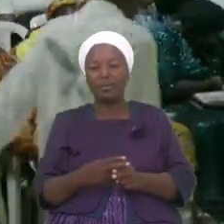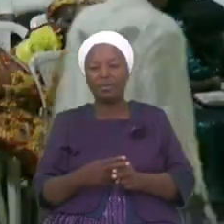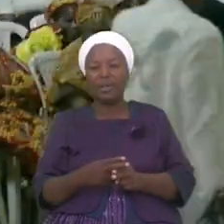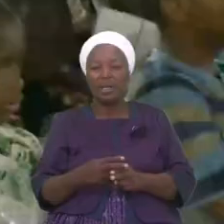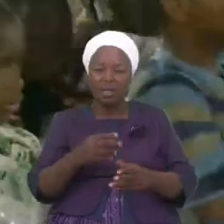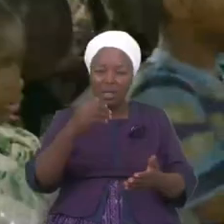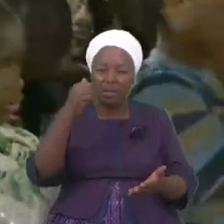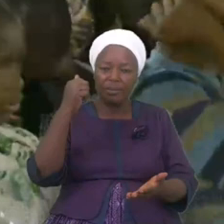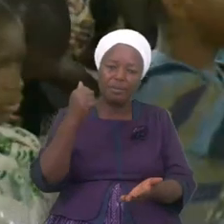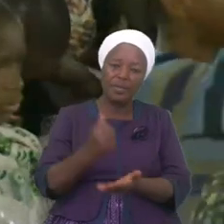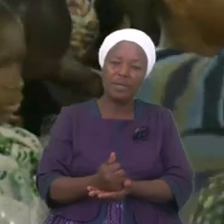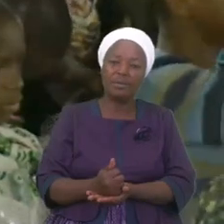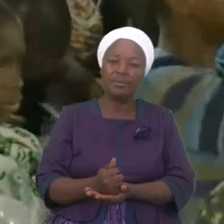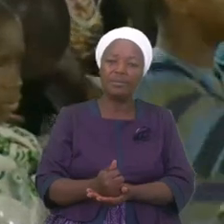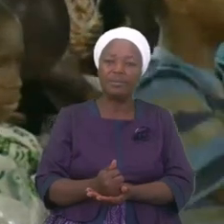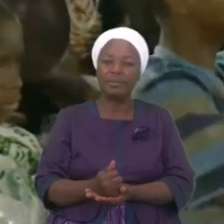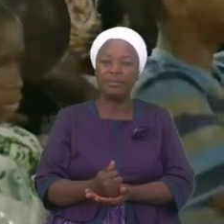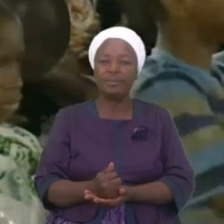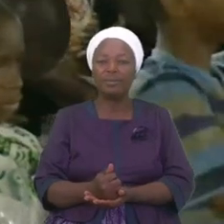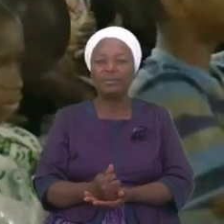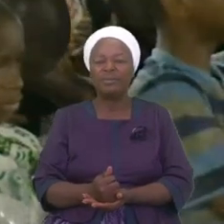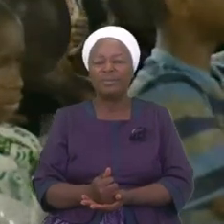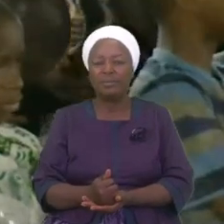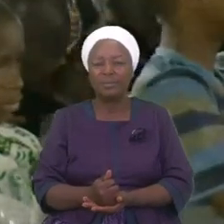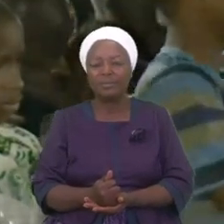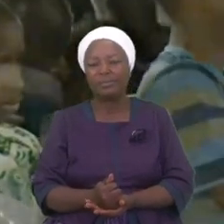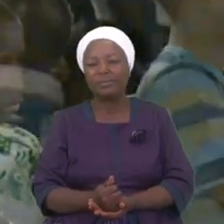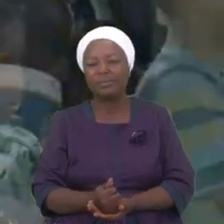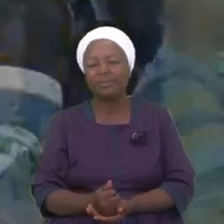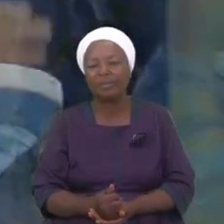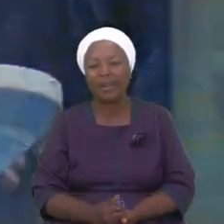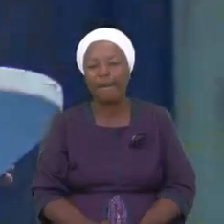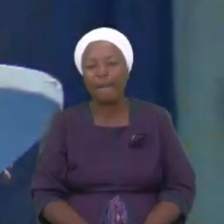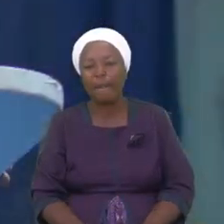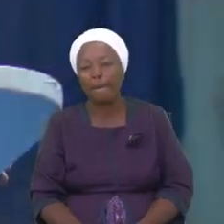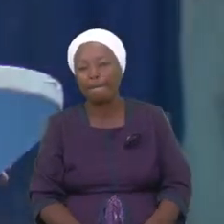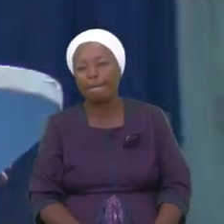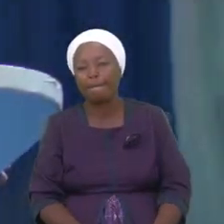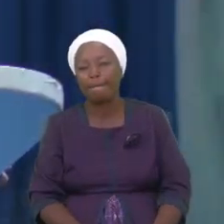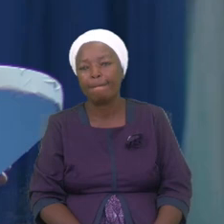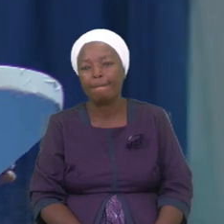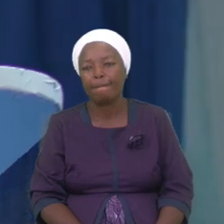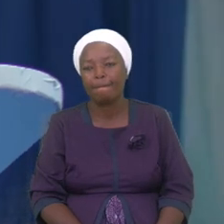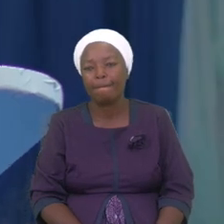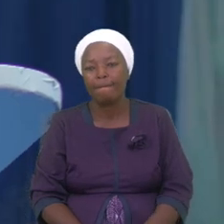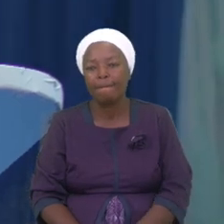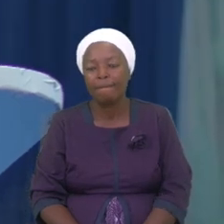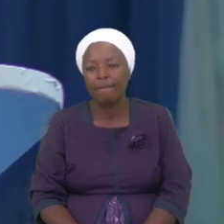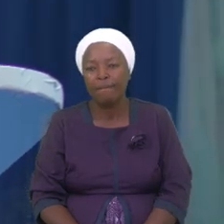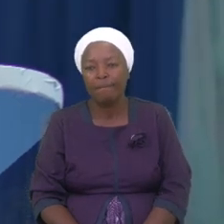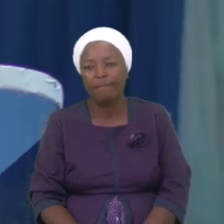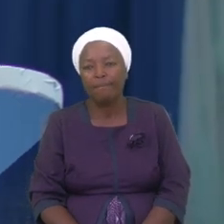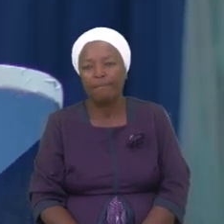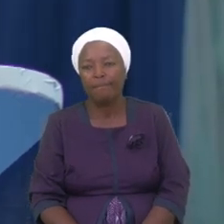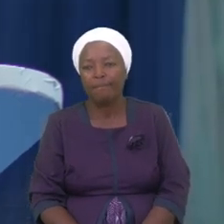Amen. Right. Let me cross-check again. By my left-hand side, the supervisor, are we through there?